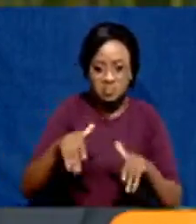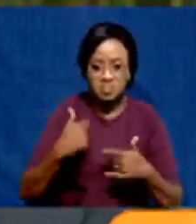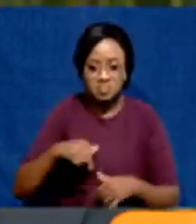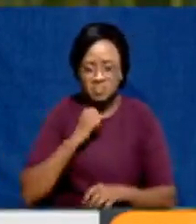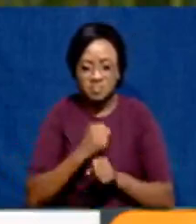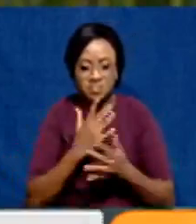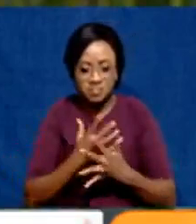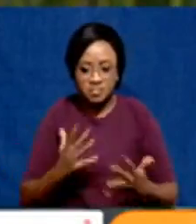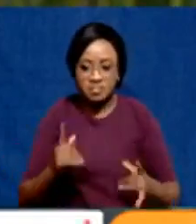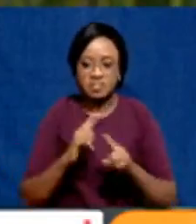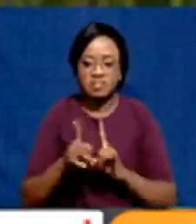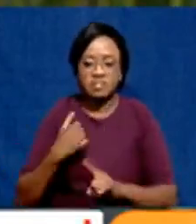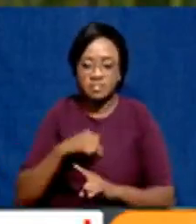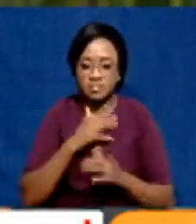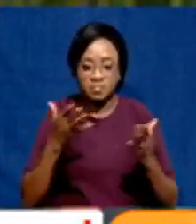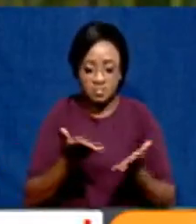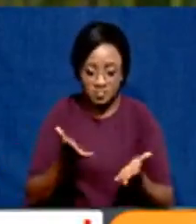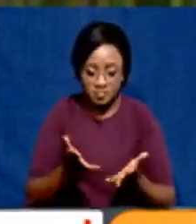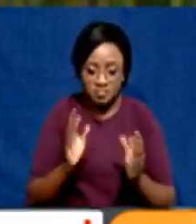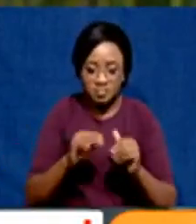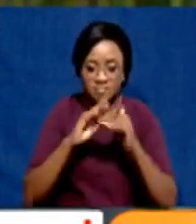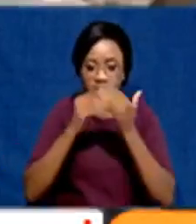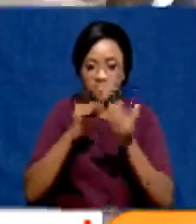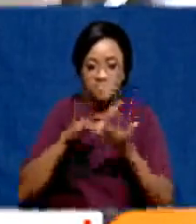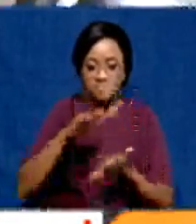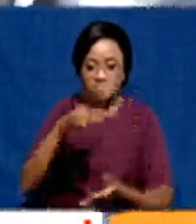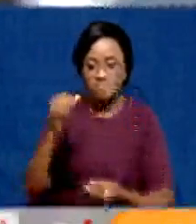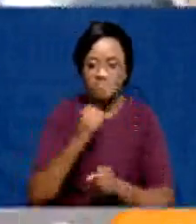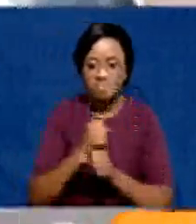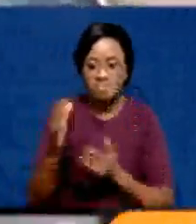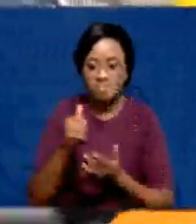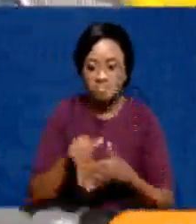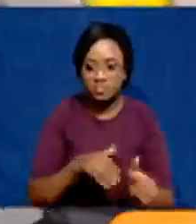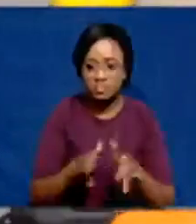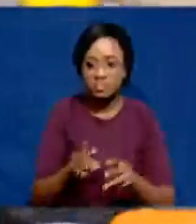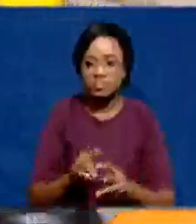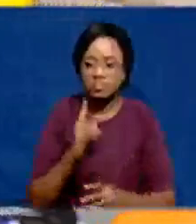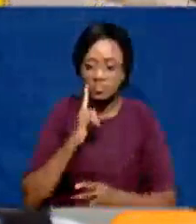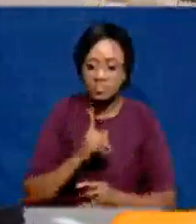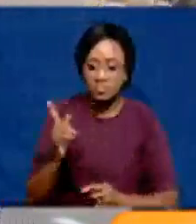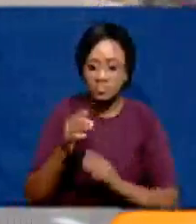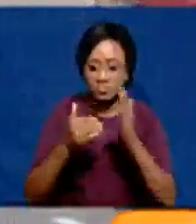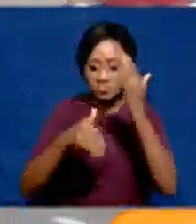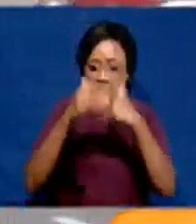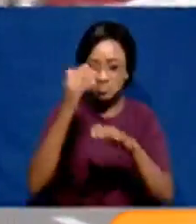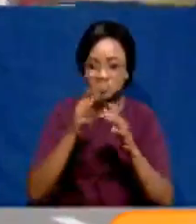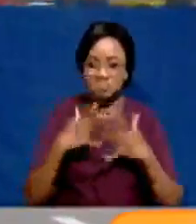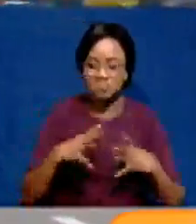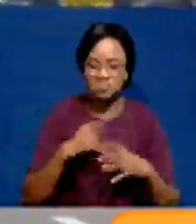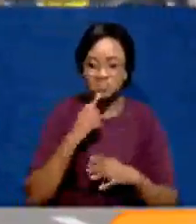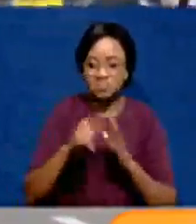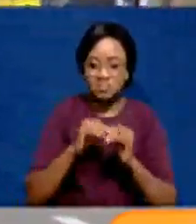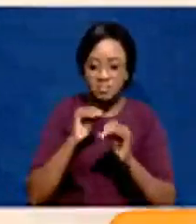are at the cusp of actually being able to create actually more employment. According to the experts, investments in education and